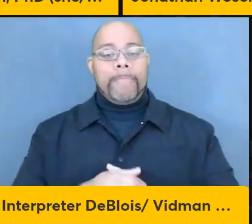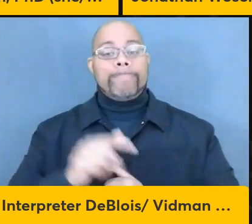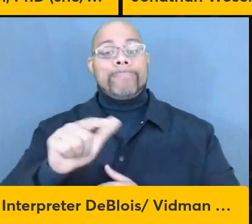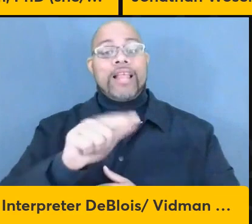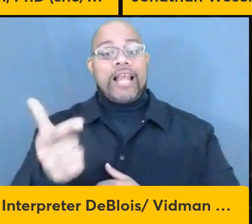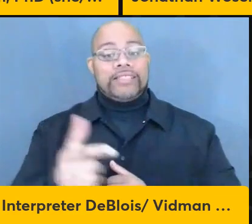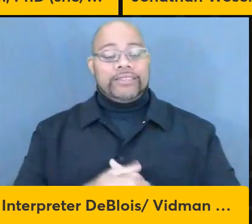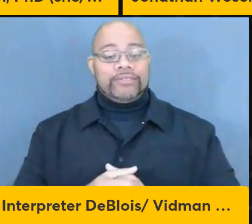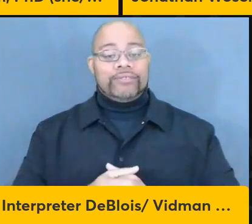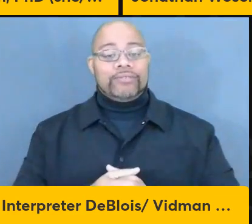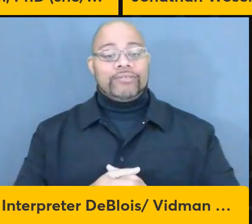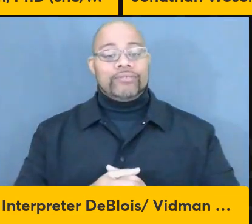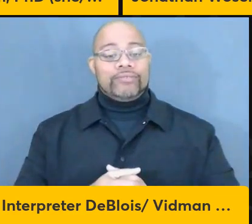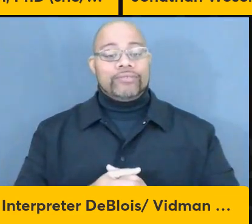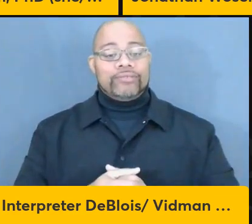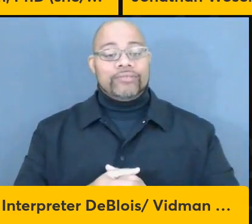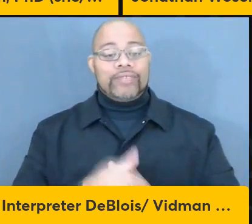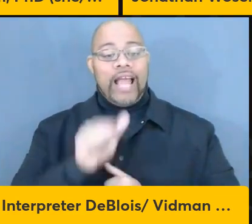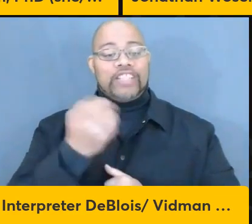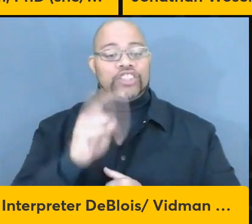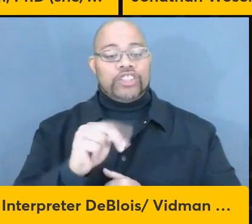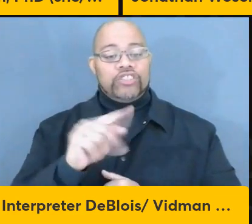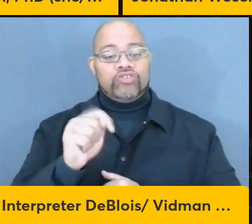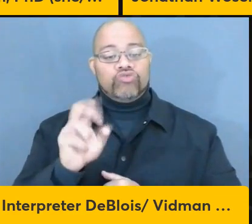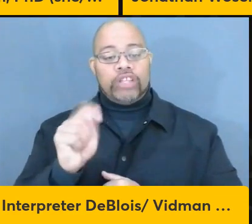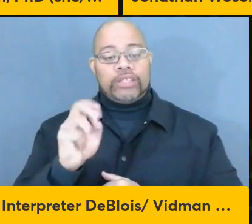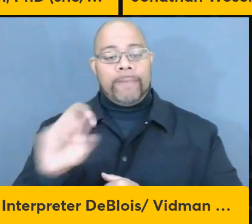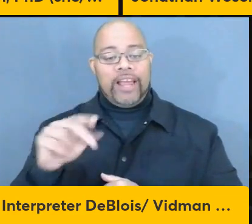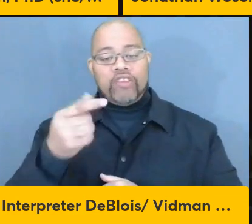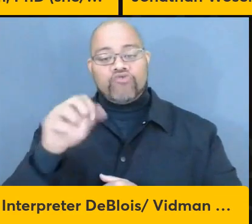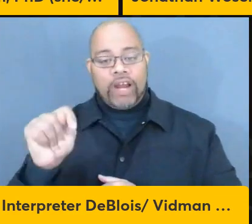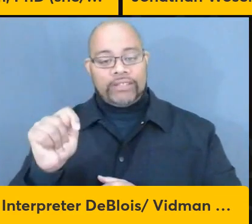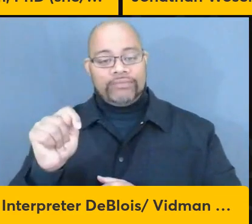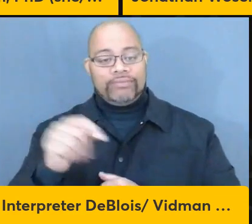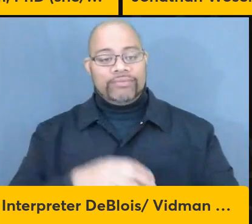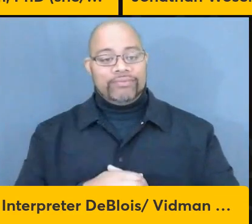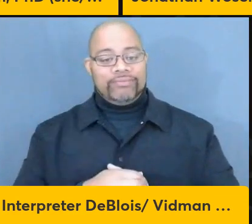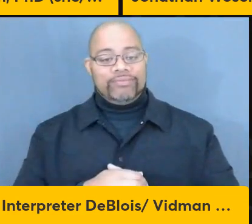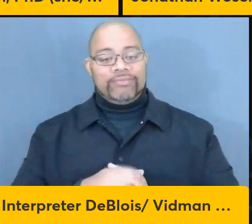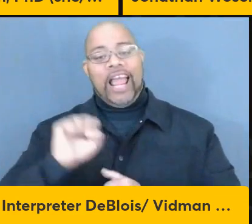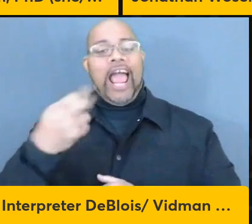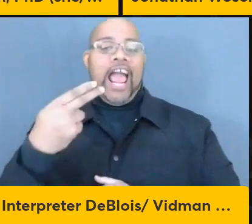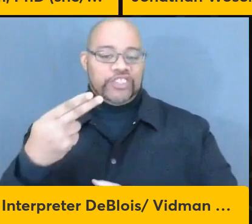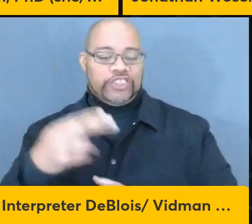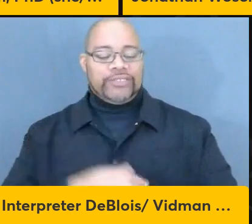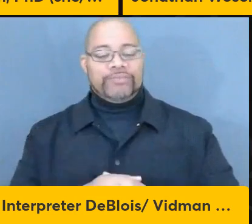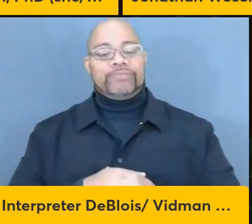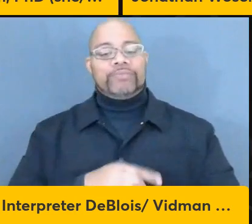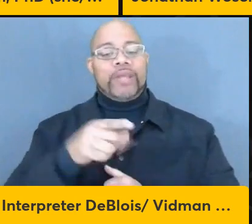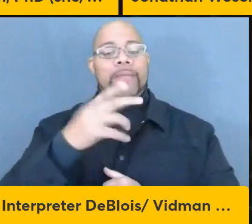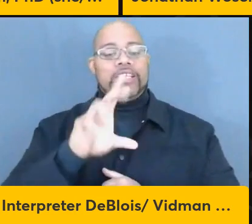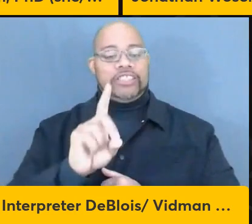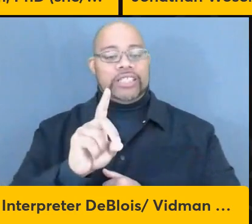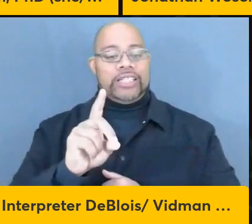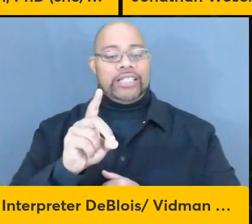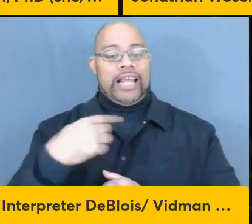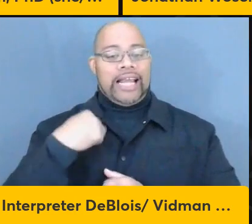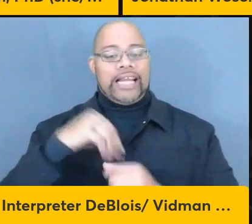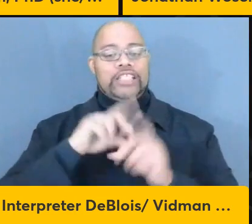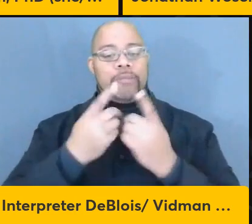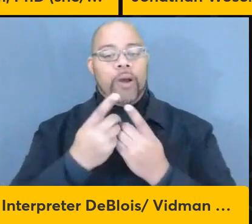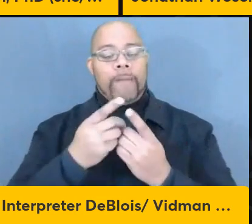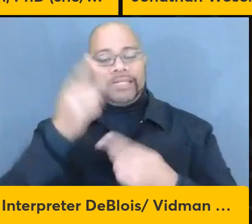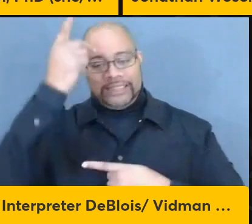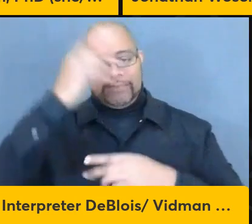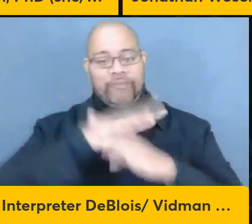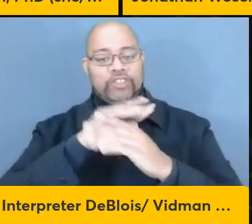Next, we will have Ashton Trotman-Grant, or Ash. Ash is a PhD candidate in the Department of